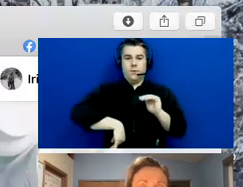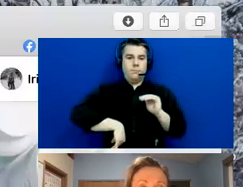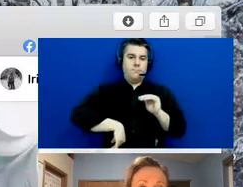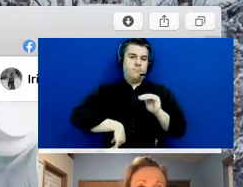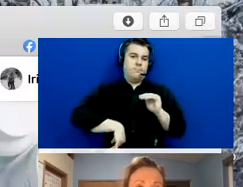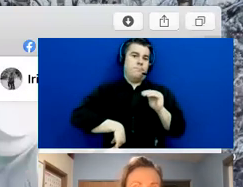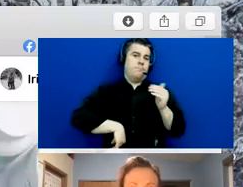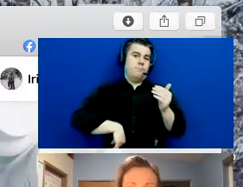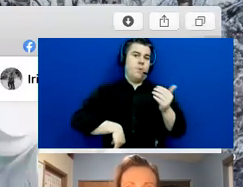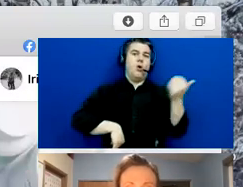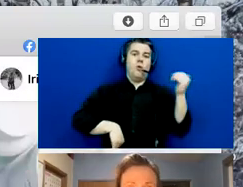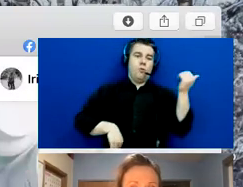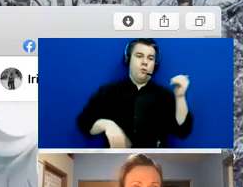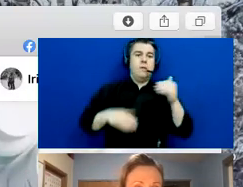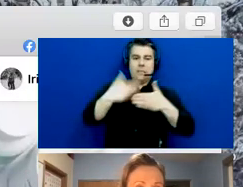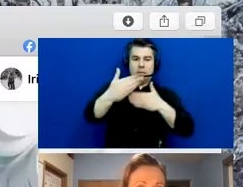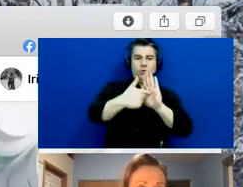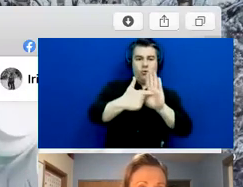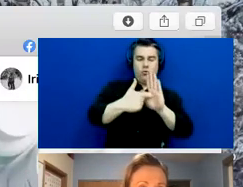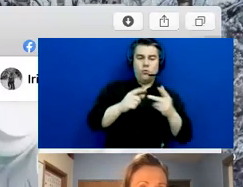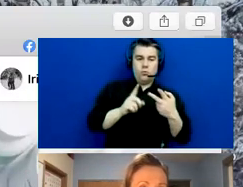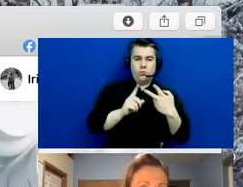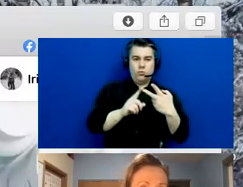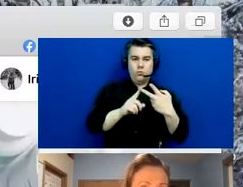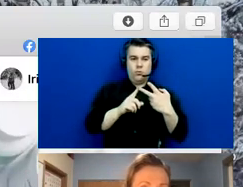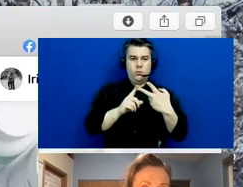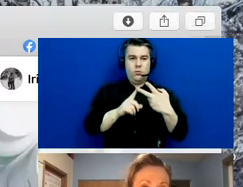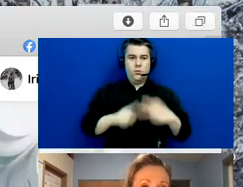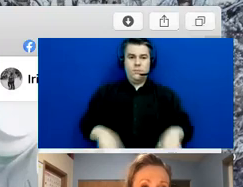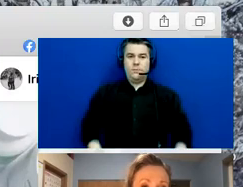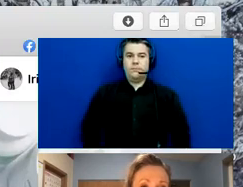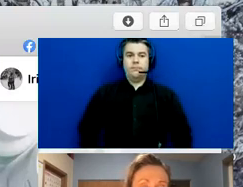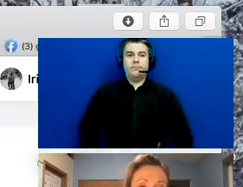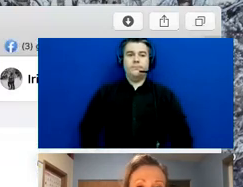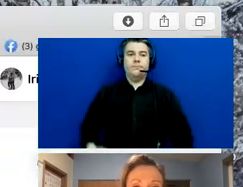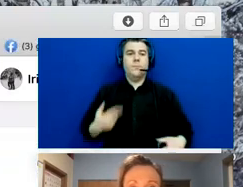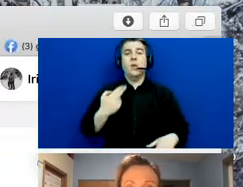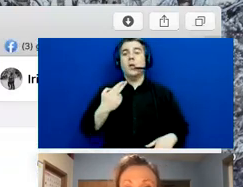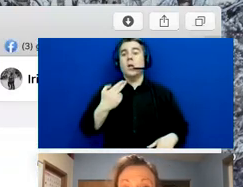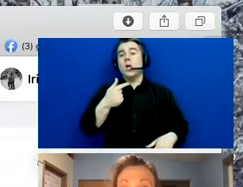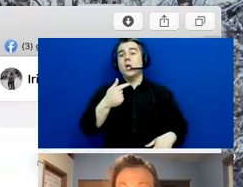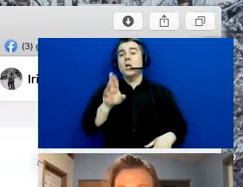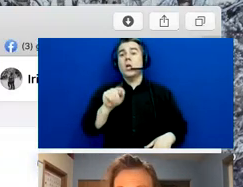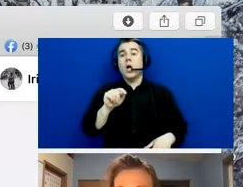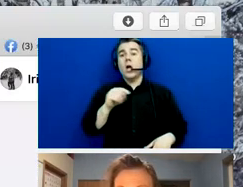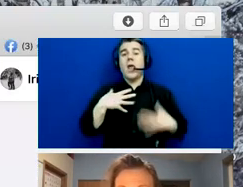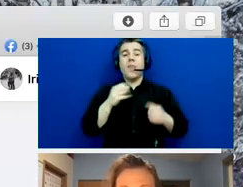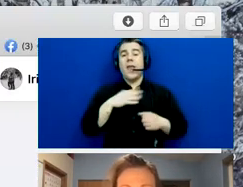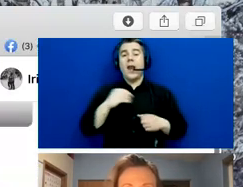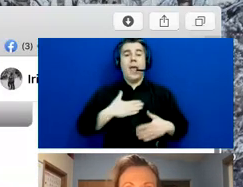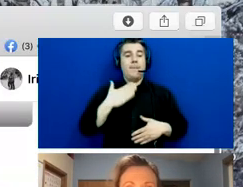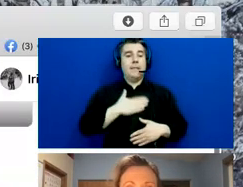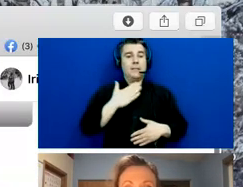this group that I'm about to take you to. Gut health and happiness. This group right